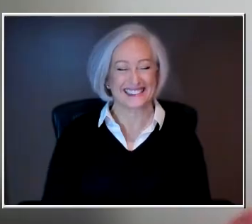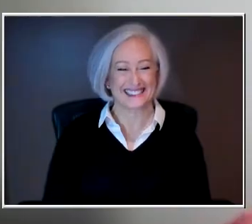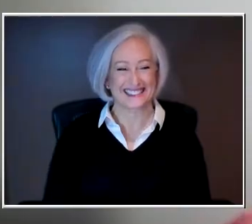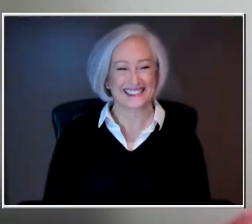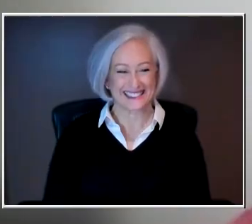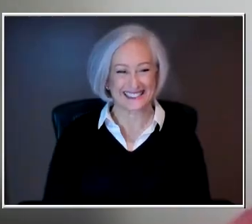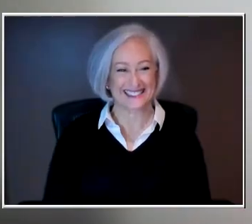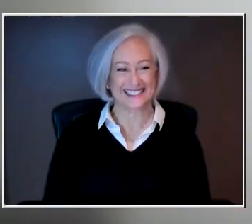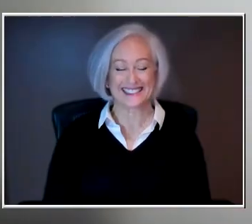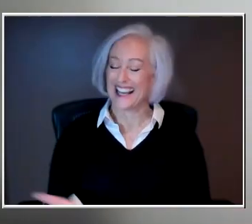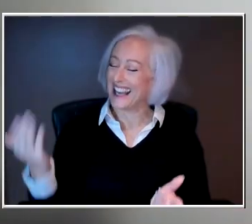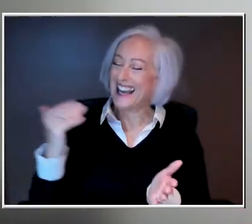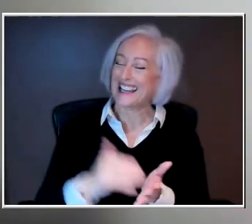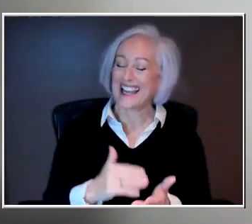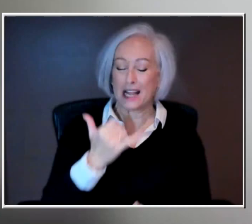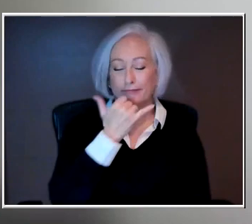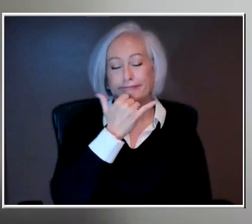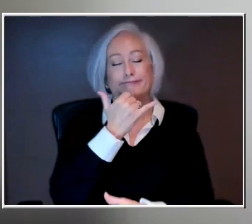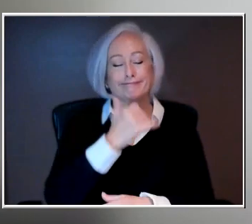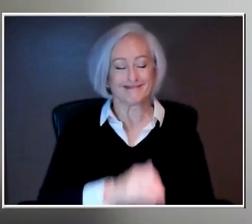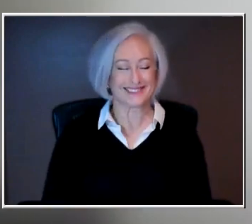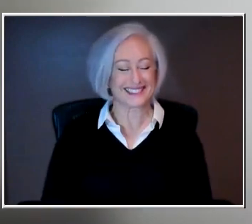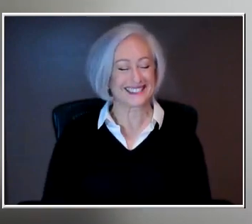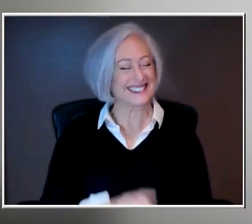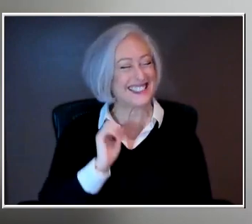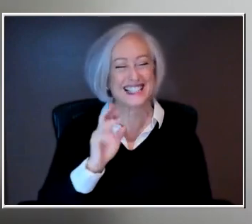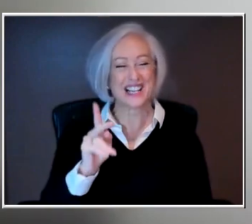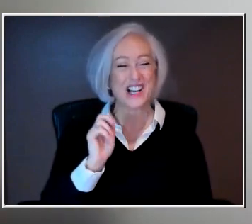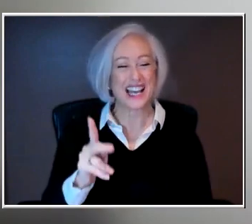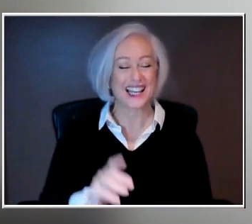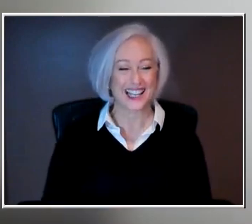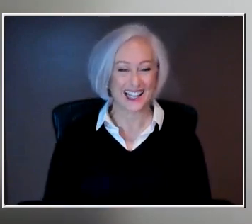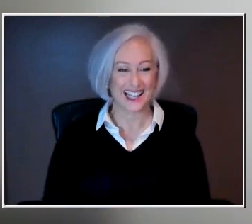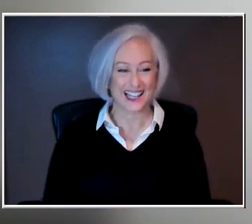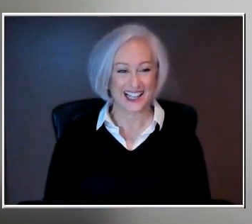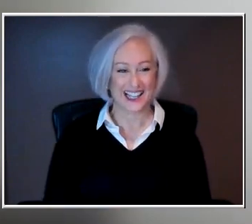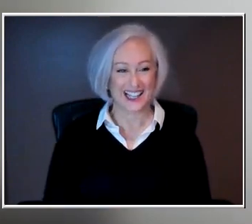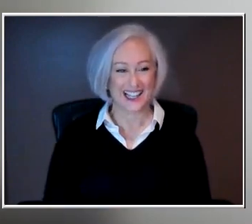There I go again. That's okay. We'll have